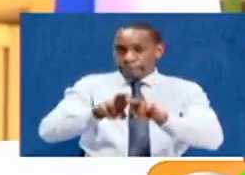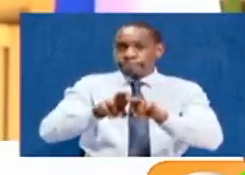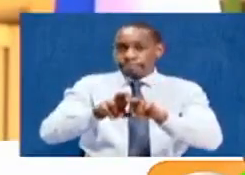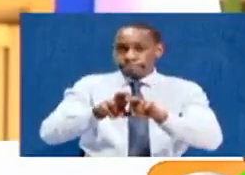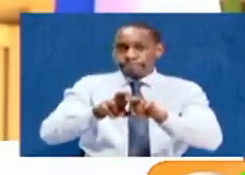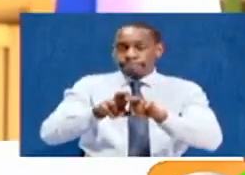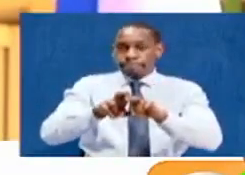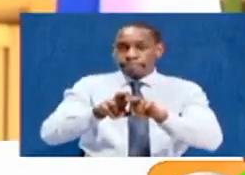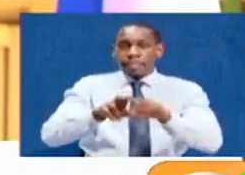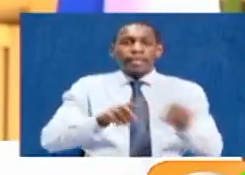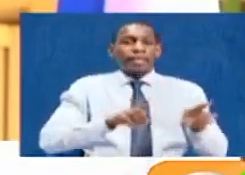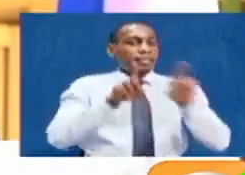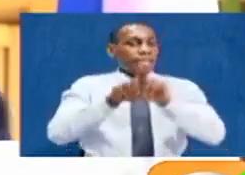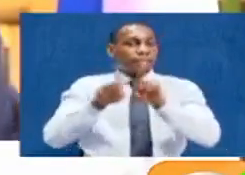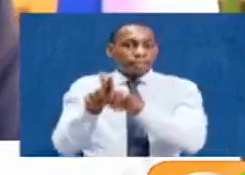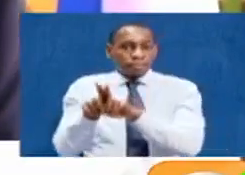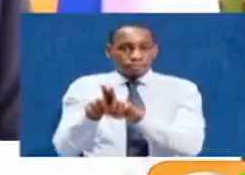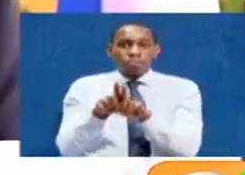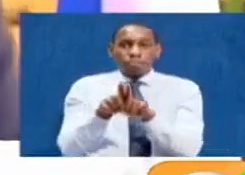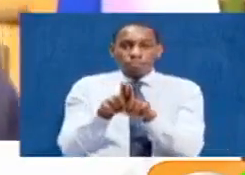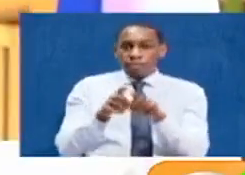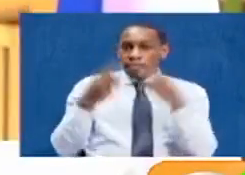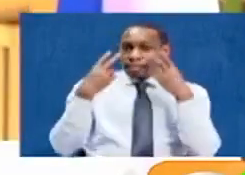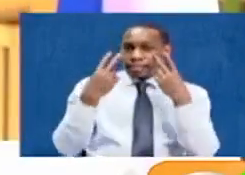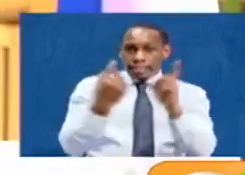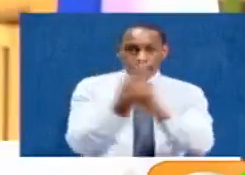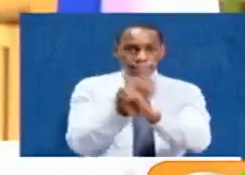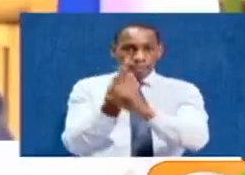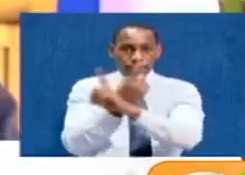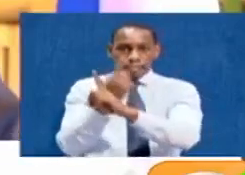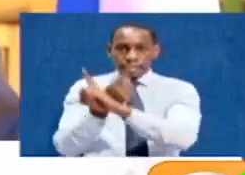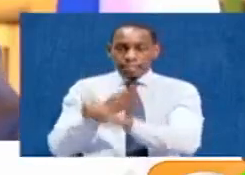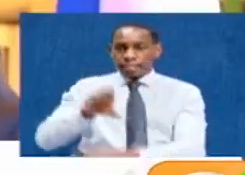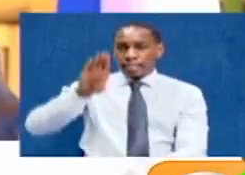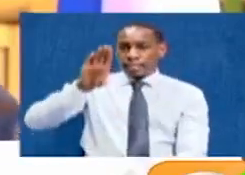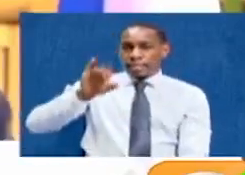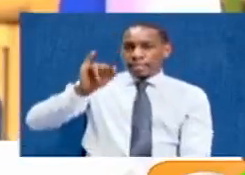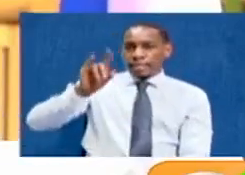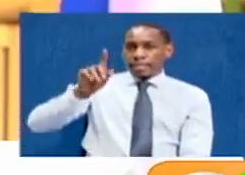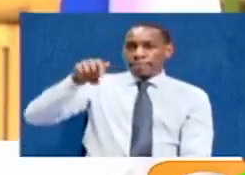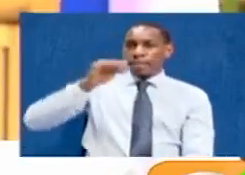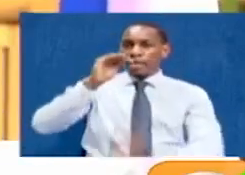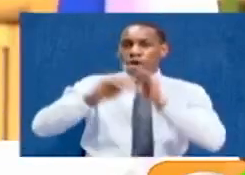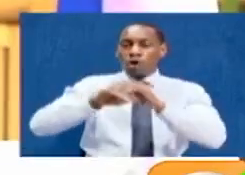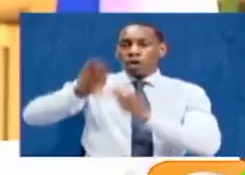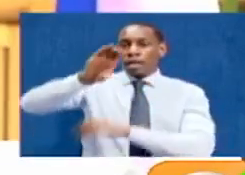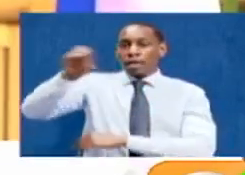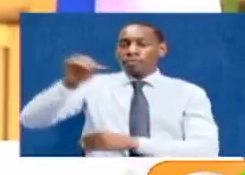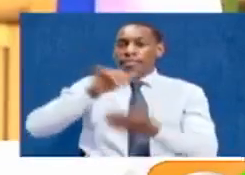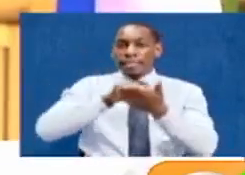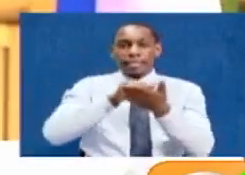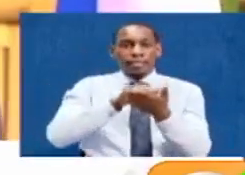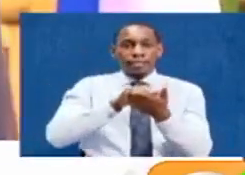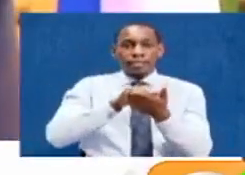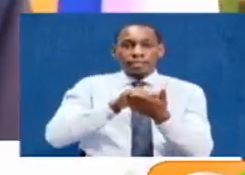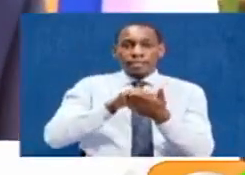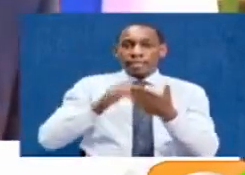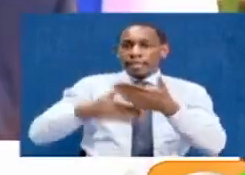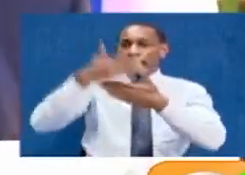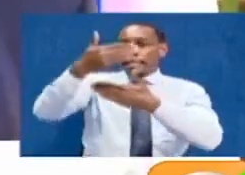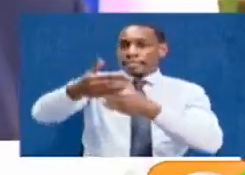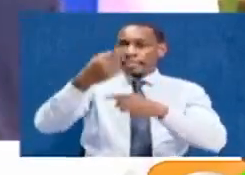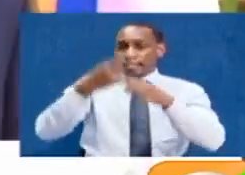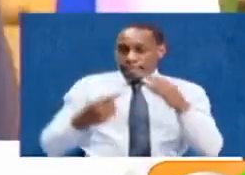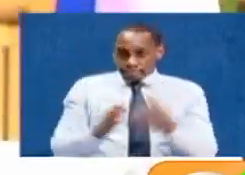taken place, and also look at the various CIDPs of all counties, so that come next